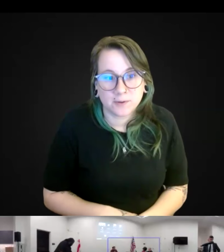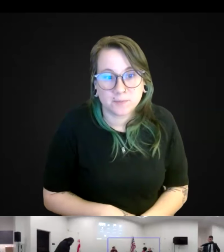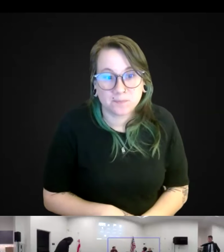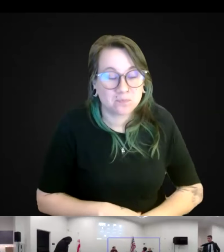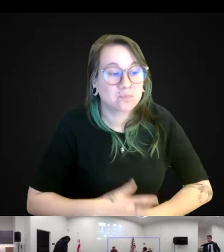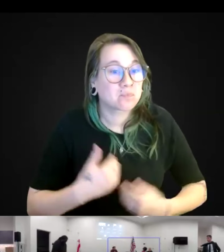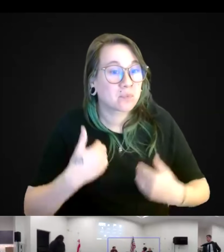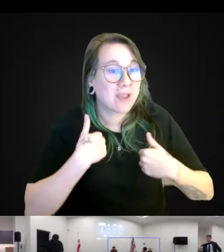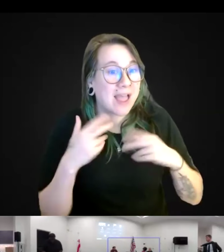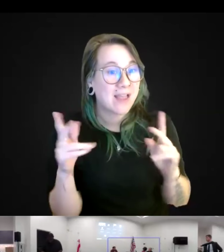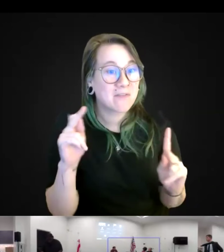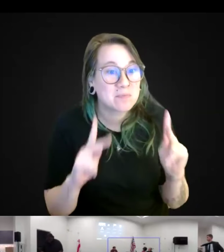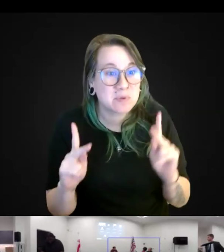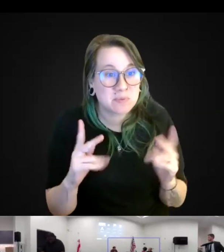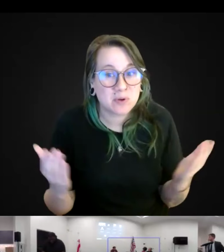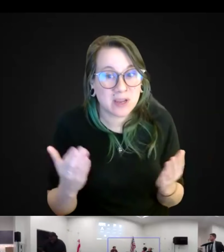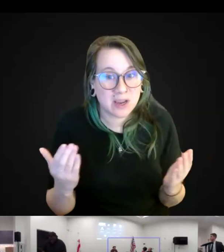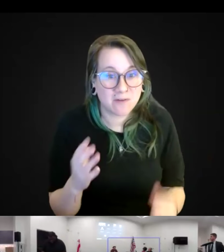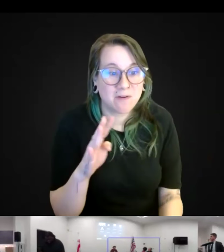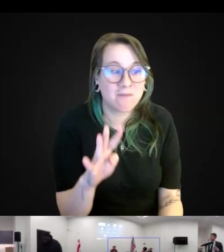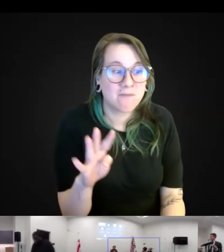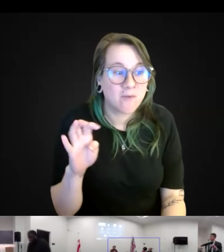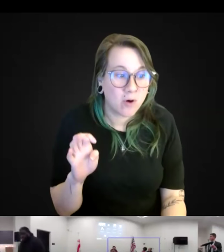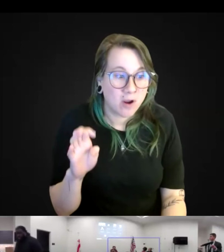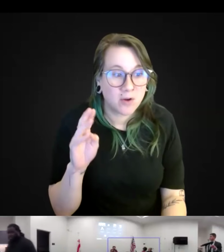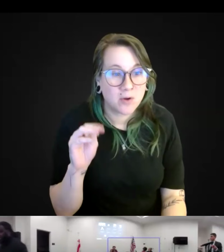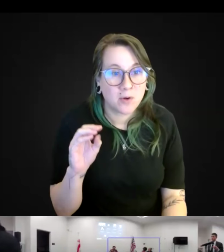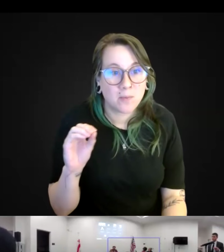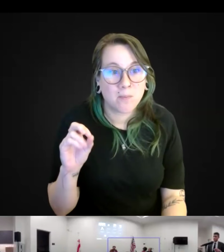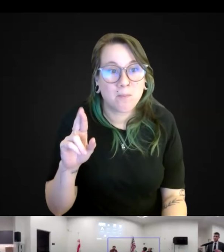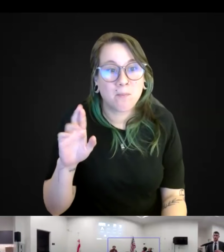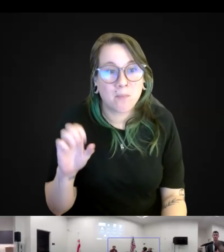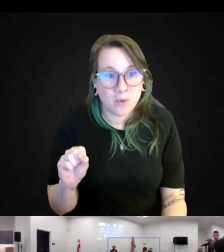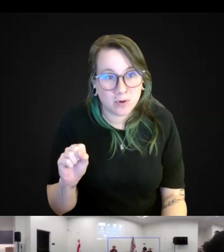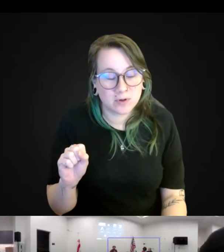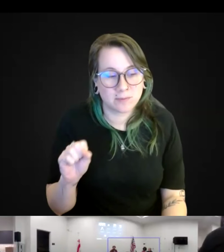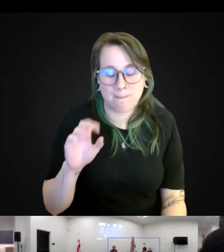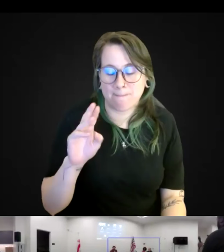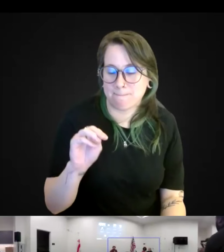here for 400 Moore Street Northeast. I believe this mic should be working.